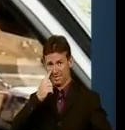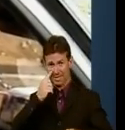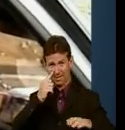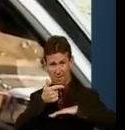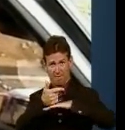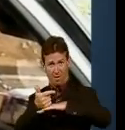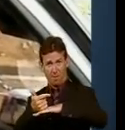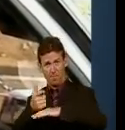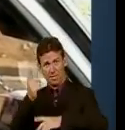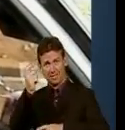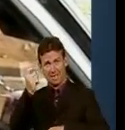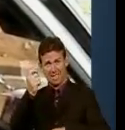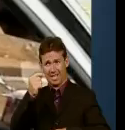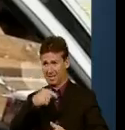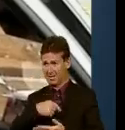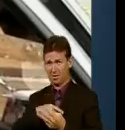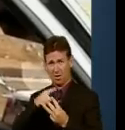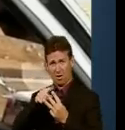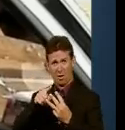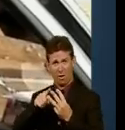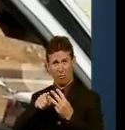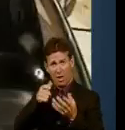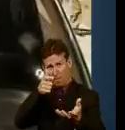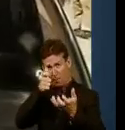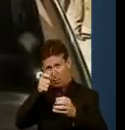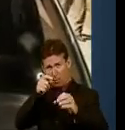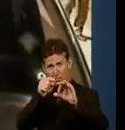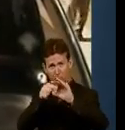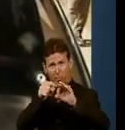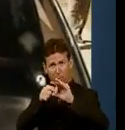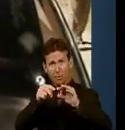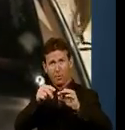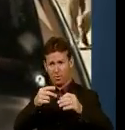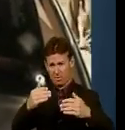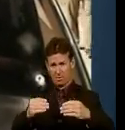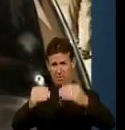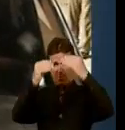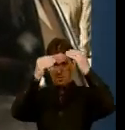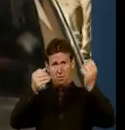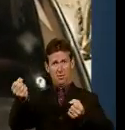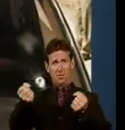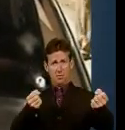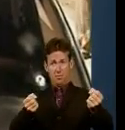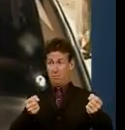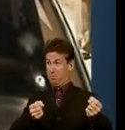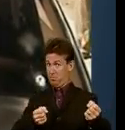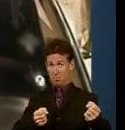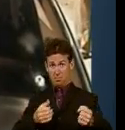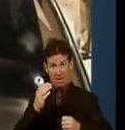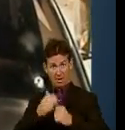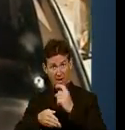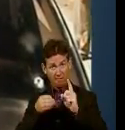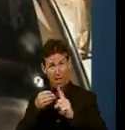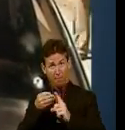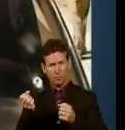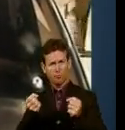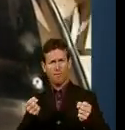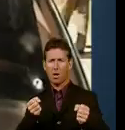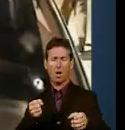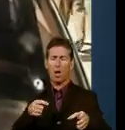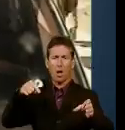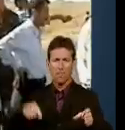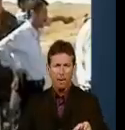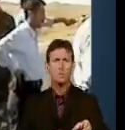day show 3 bullet holes through the windscreen. Not aimed at the driver, N.W.O. told us, but shots that bounced off the